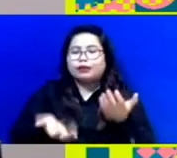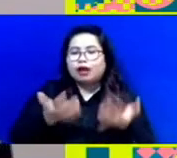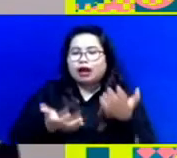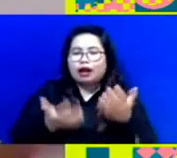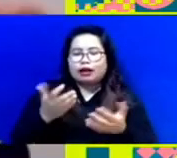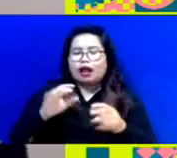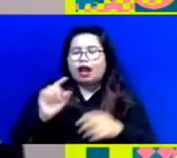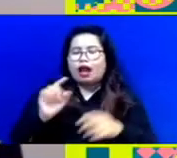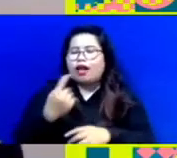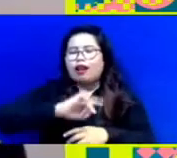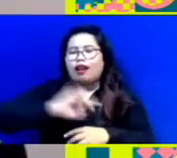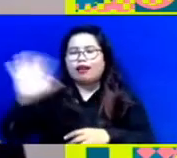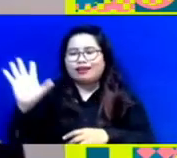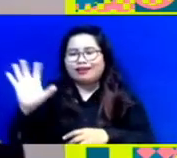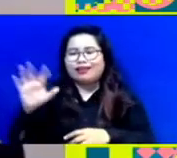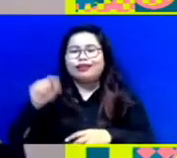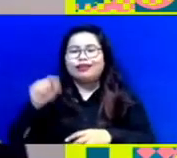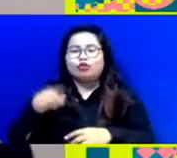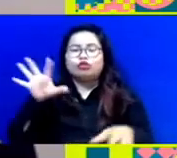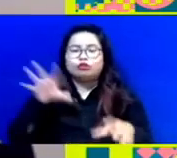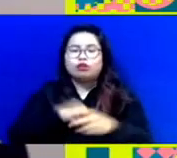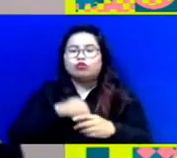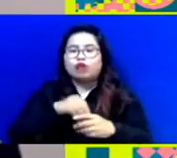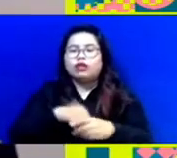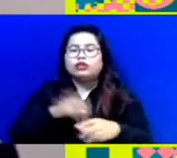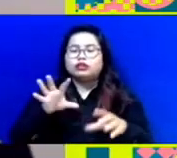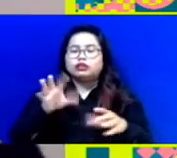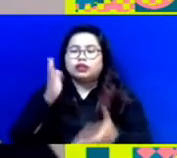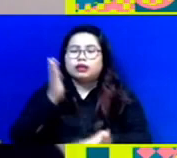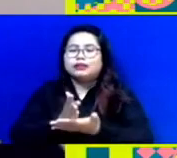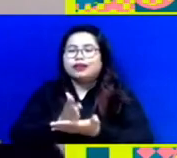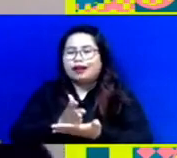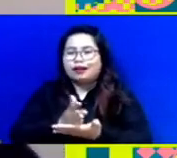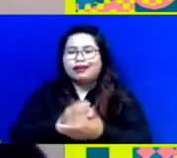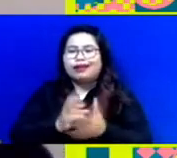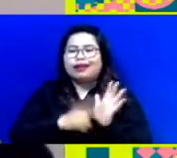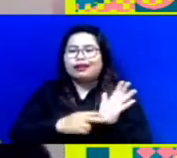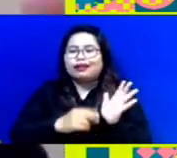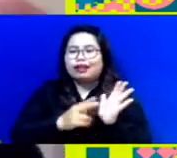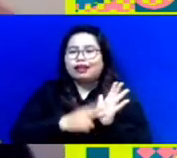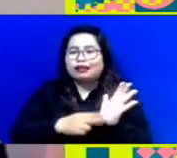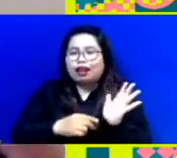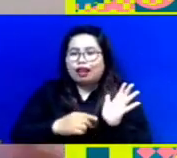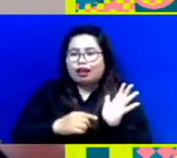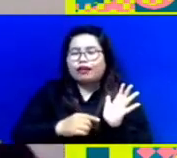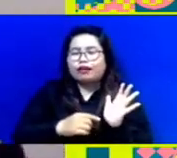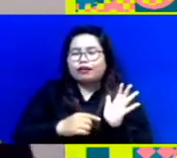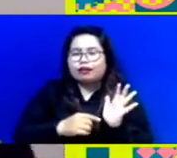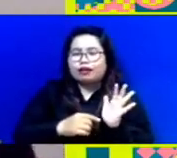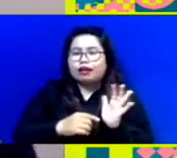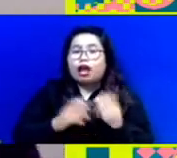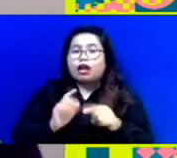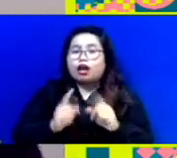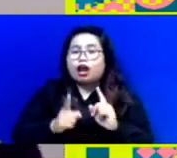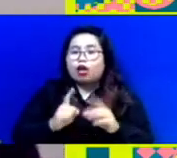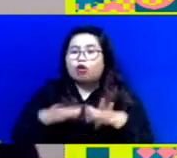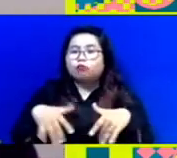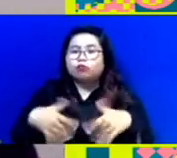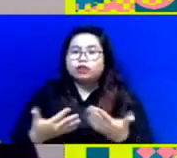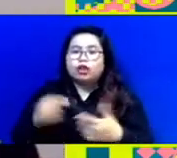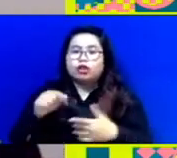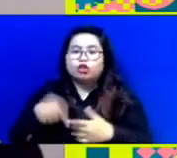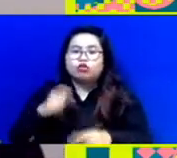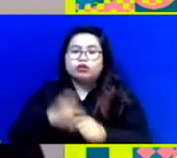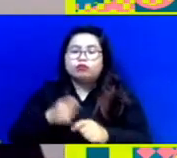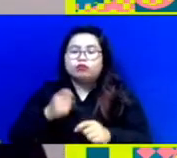policy and the values that undergird it are made explicit, it creates a space in which people can come together and create the policies